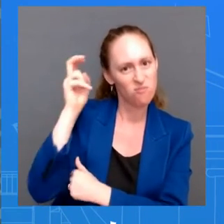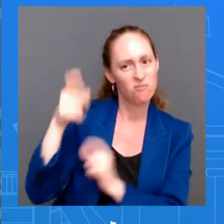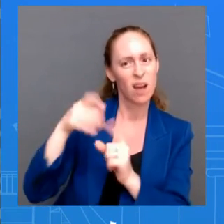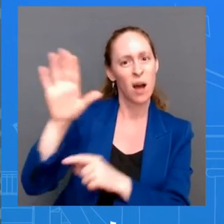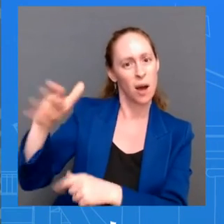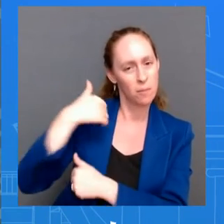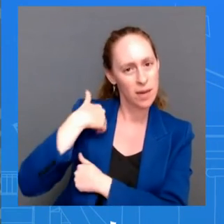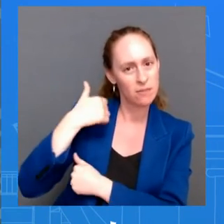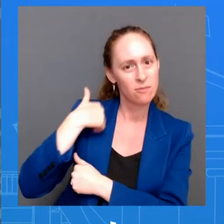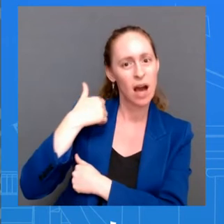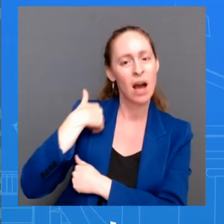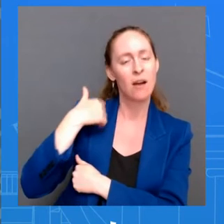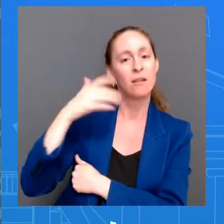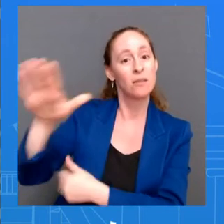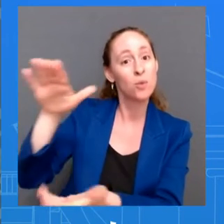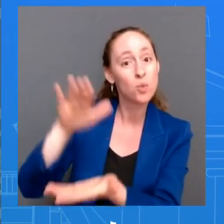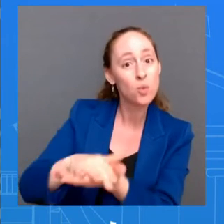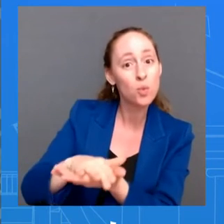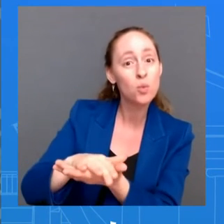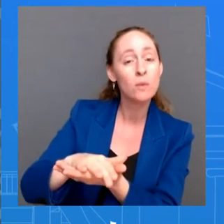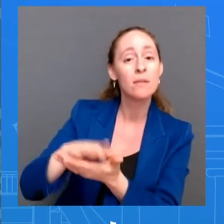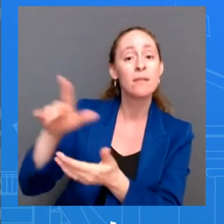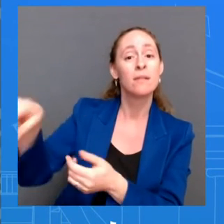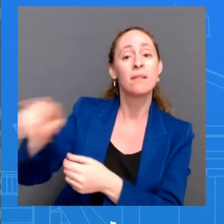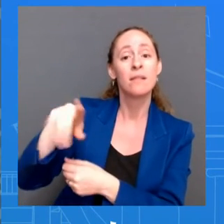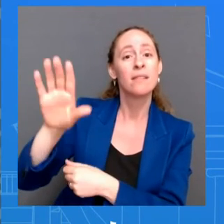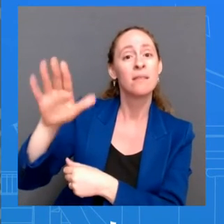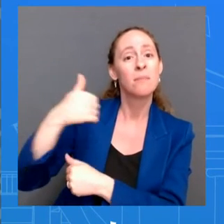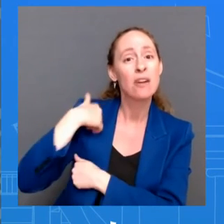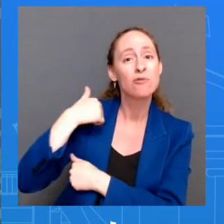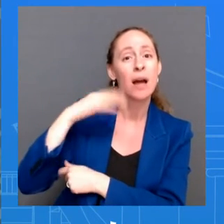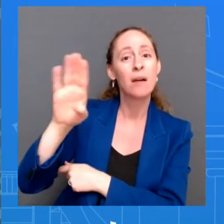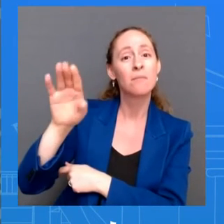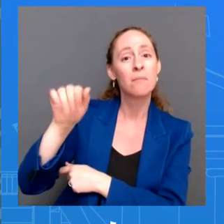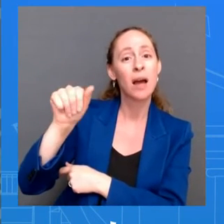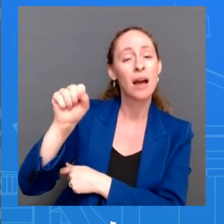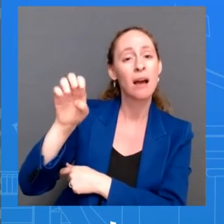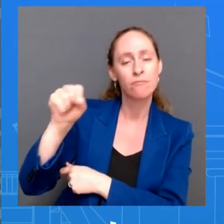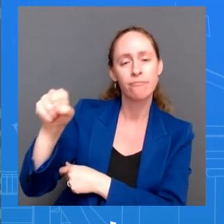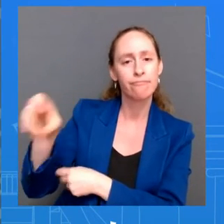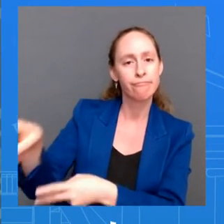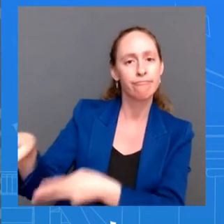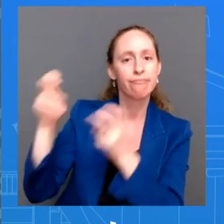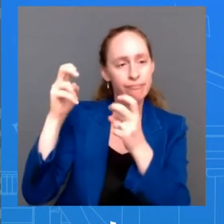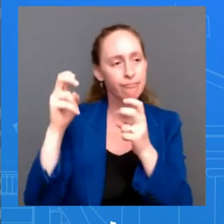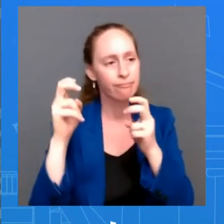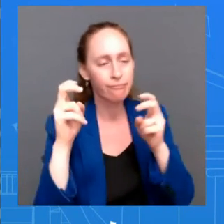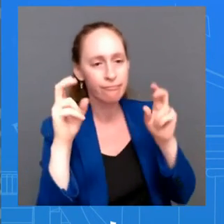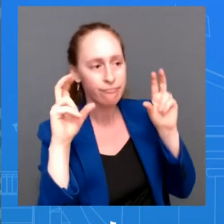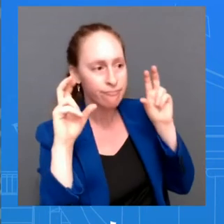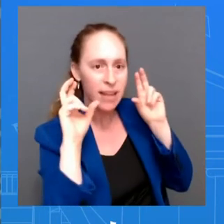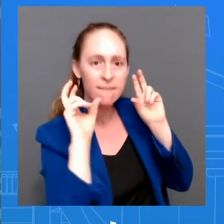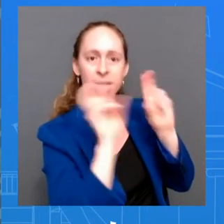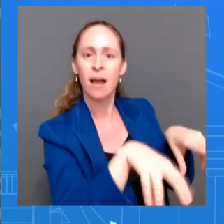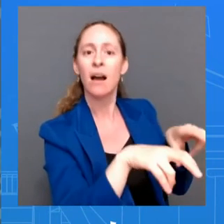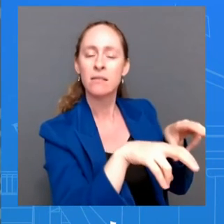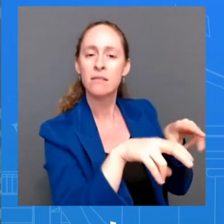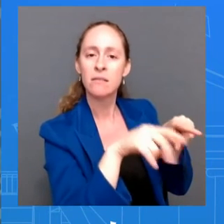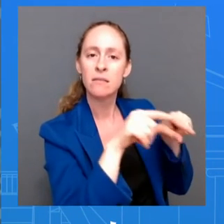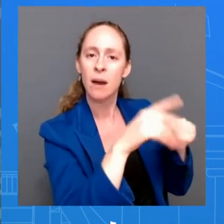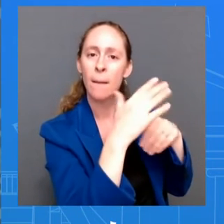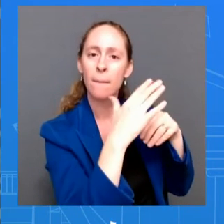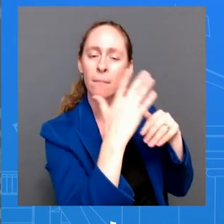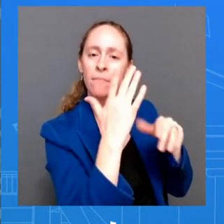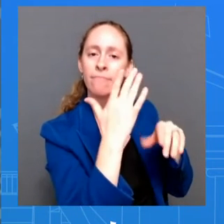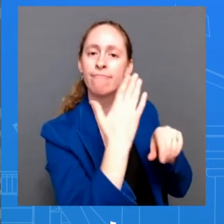bases. That's what that money that he pulled away from to build this wall that he wanted, that is ineffective, by the